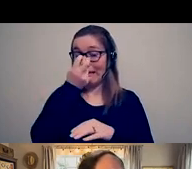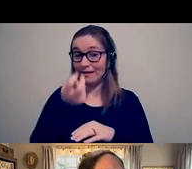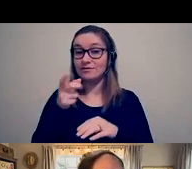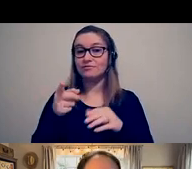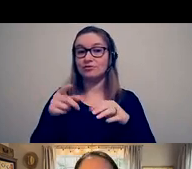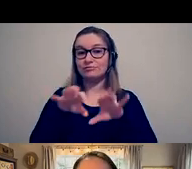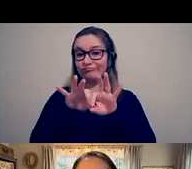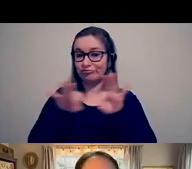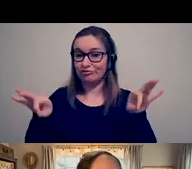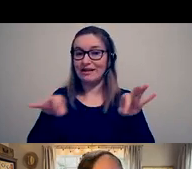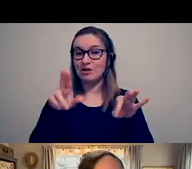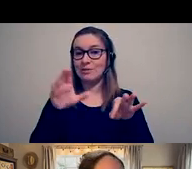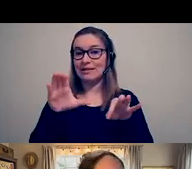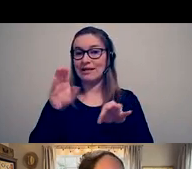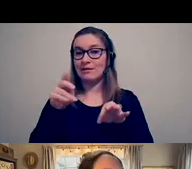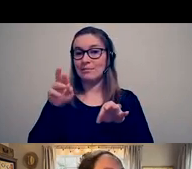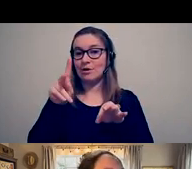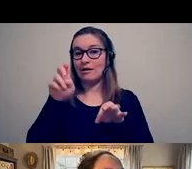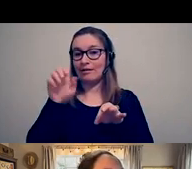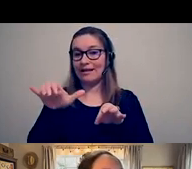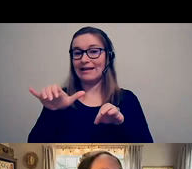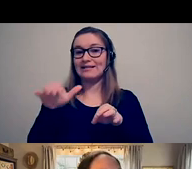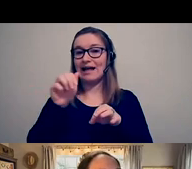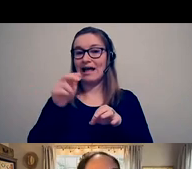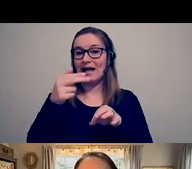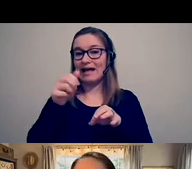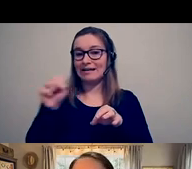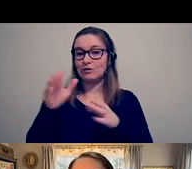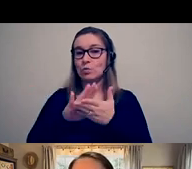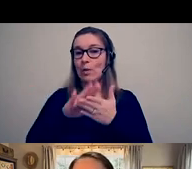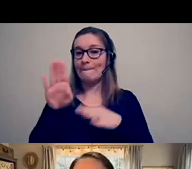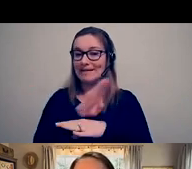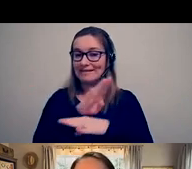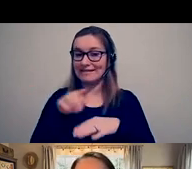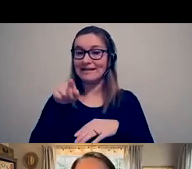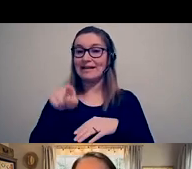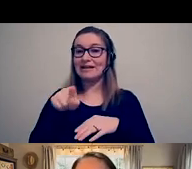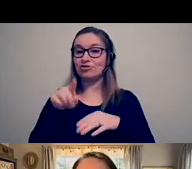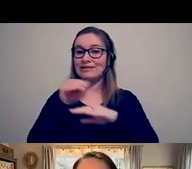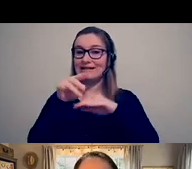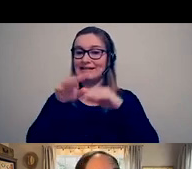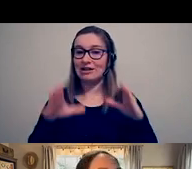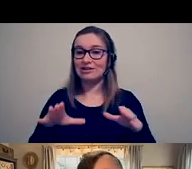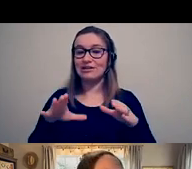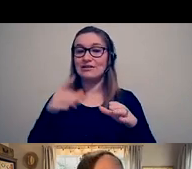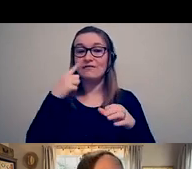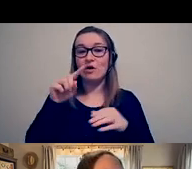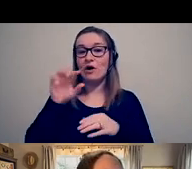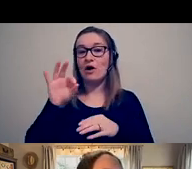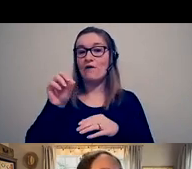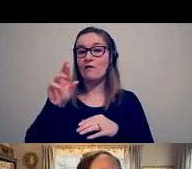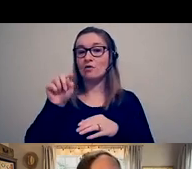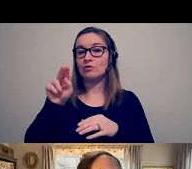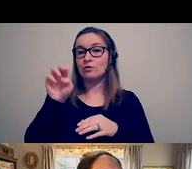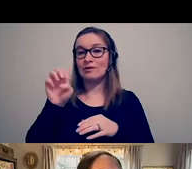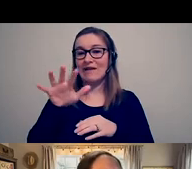UC Berkeley's Haas School of Business, and she has been a consultant serving Fortune 500 clients